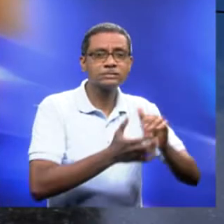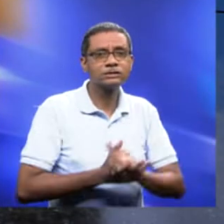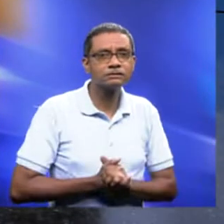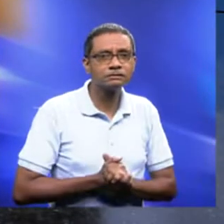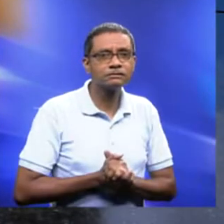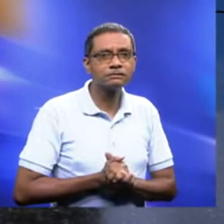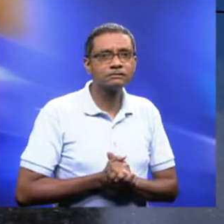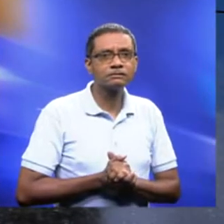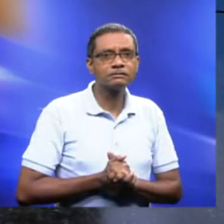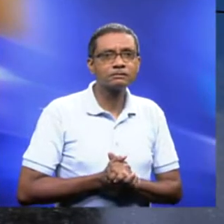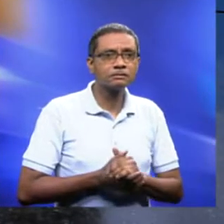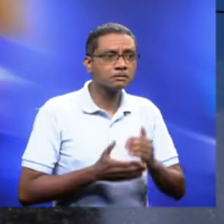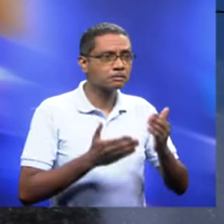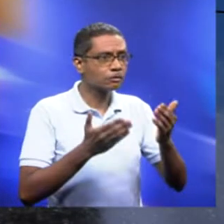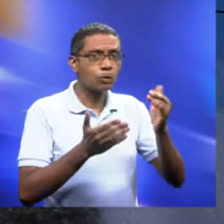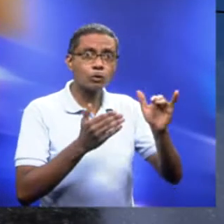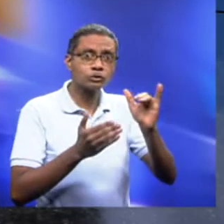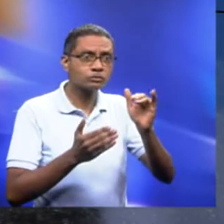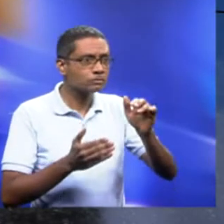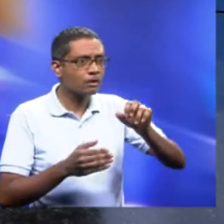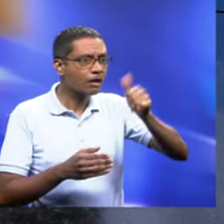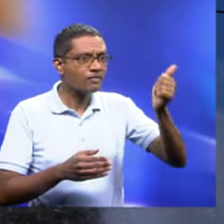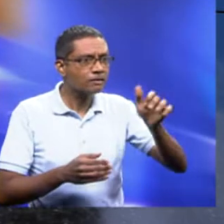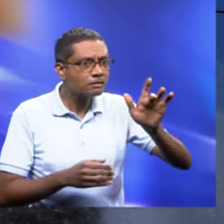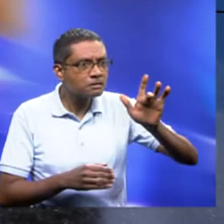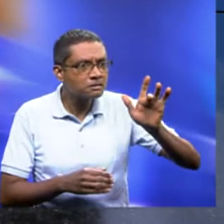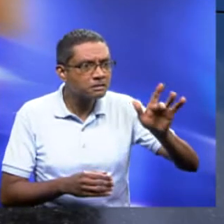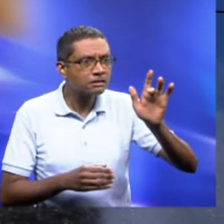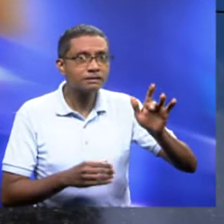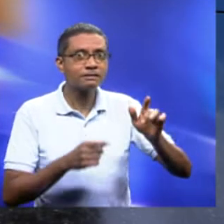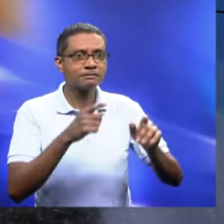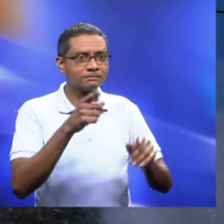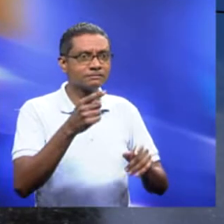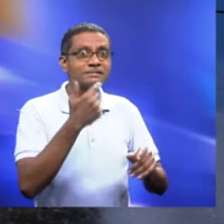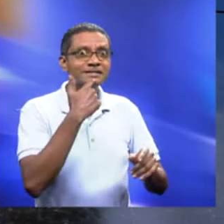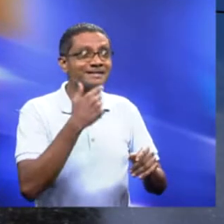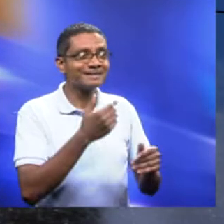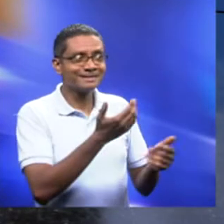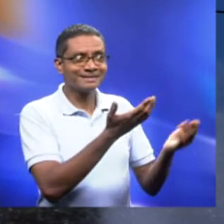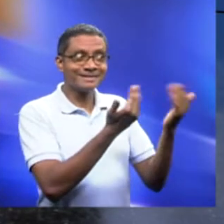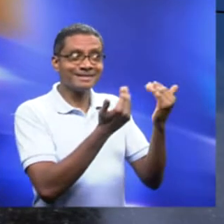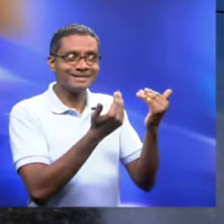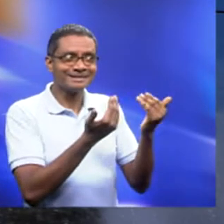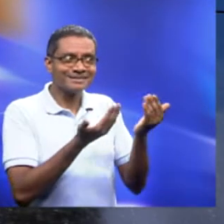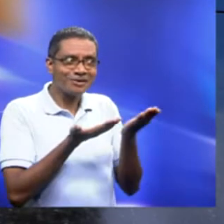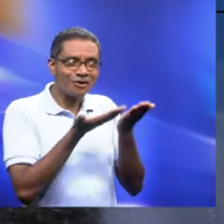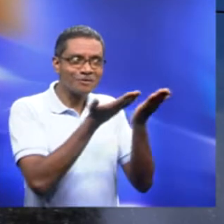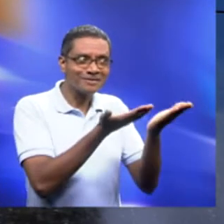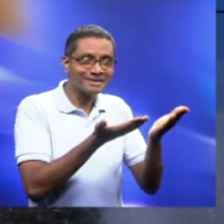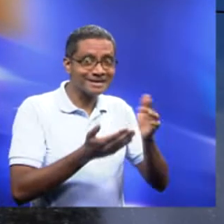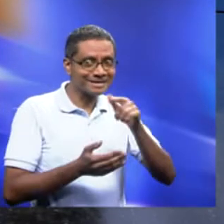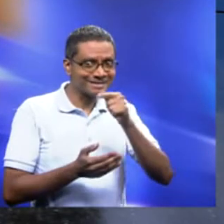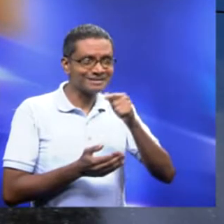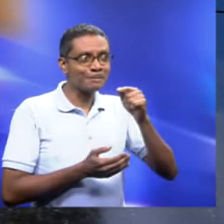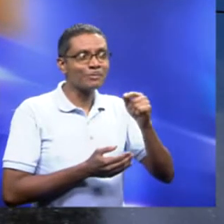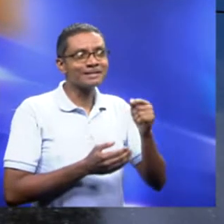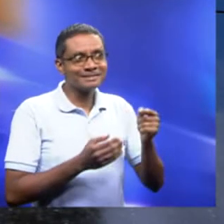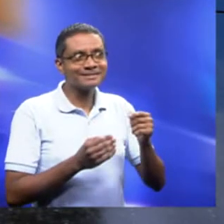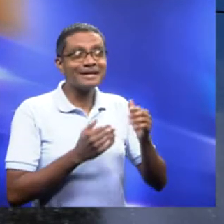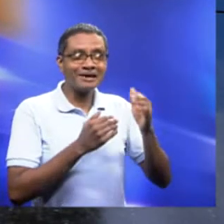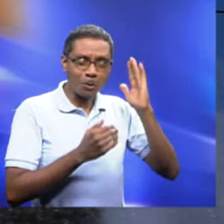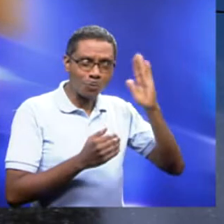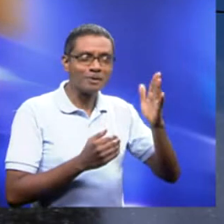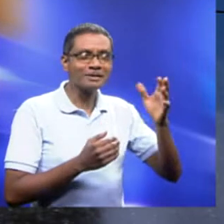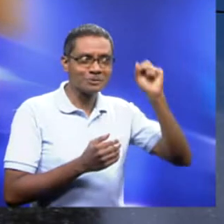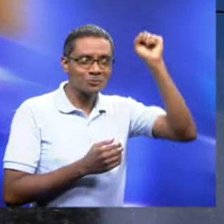it, and okay, here, click on this for 5 million euros. Click on it, and we bring in problems. But I